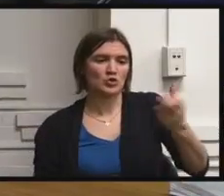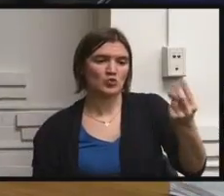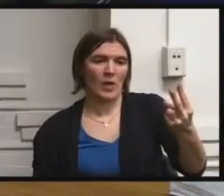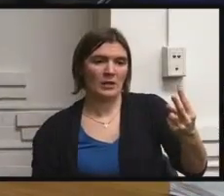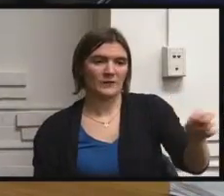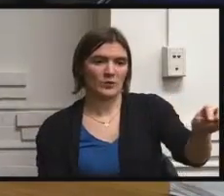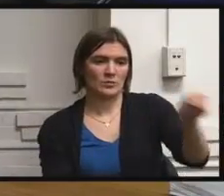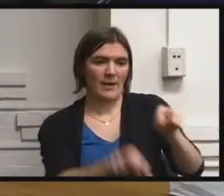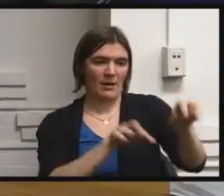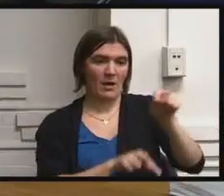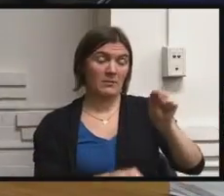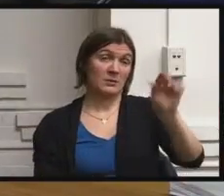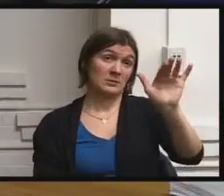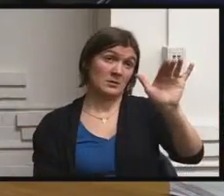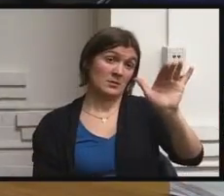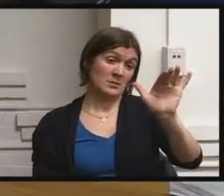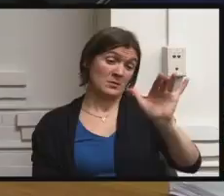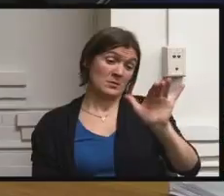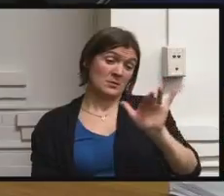which